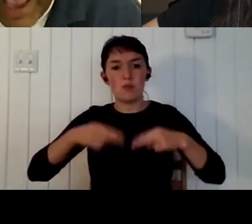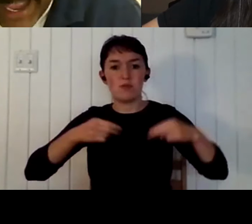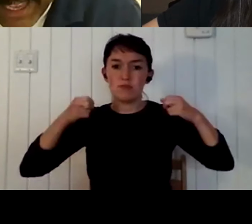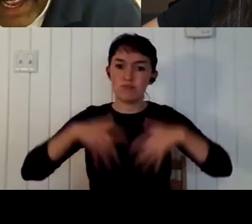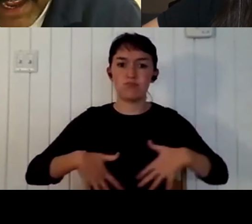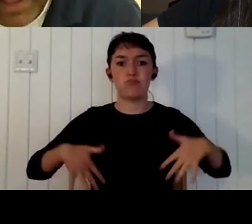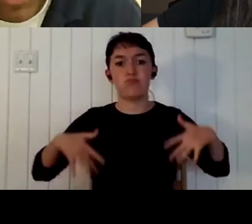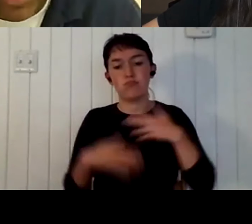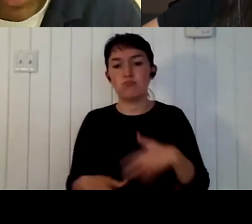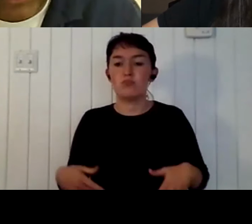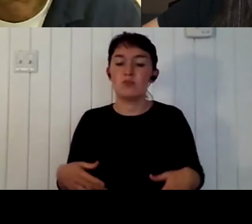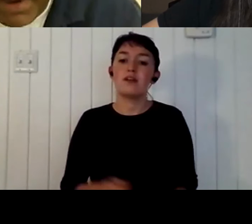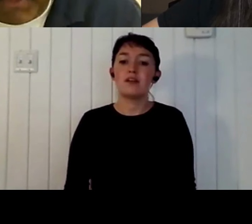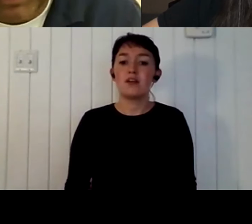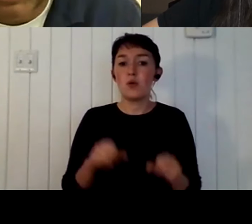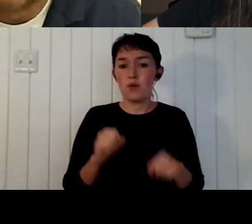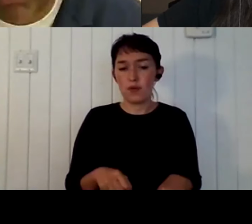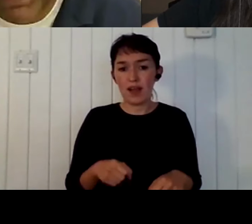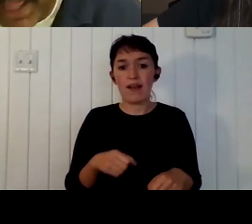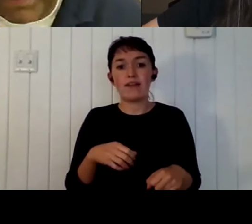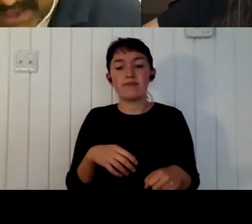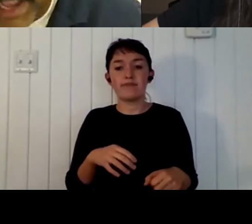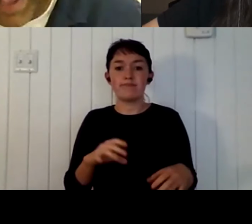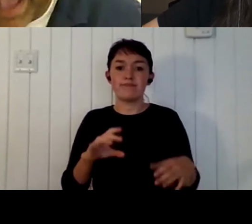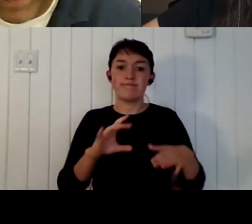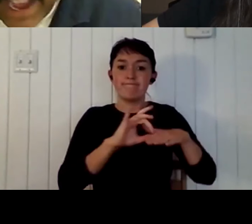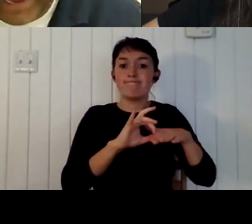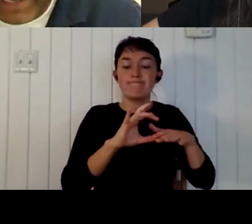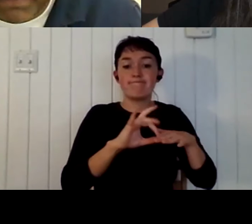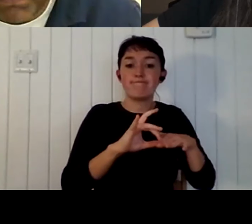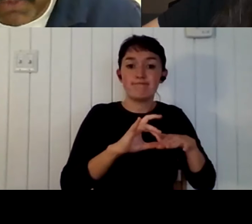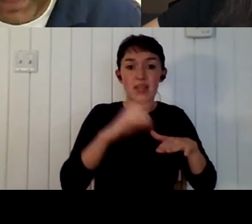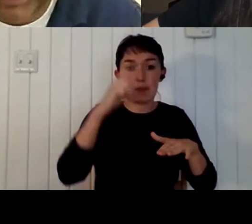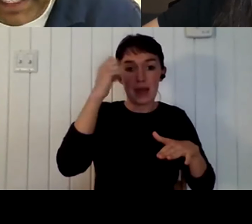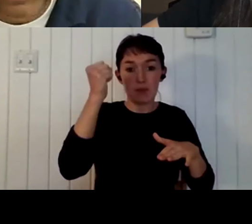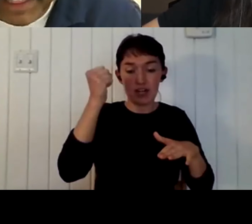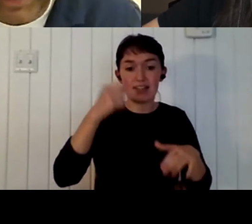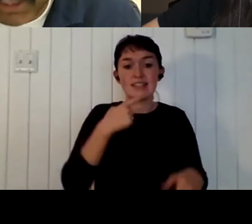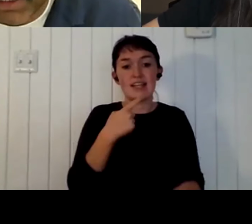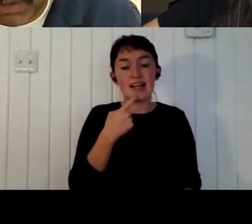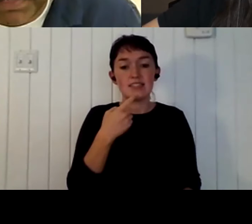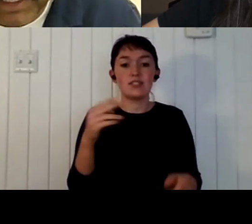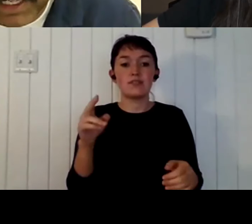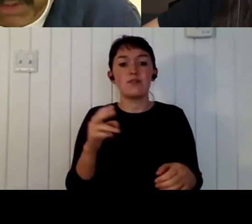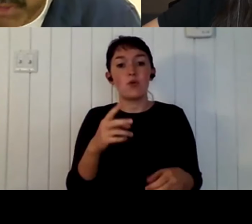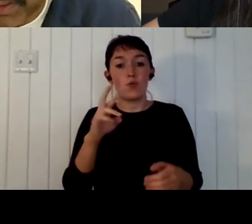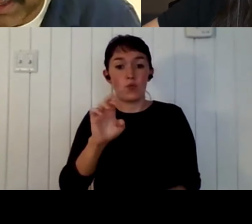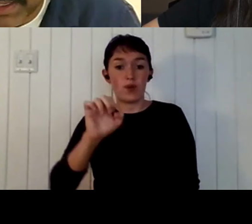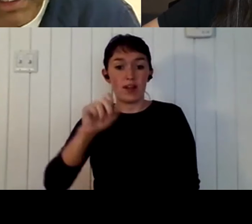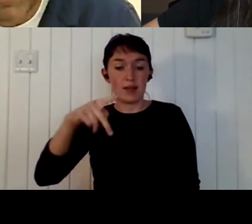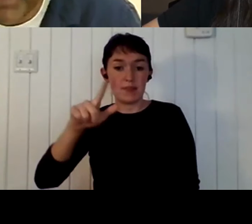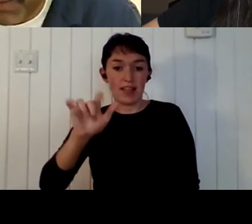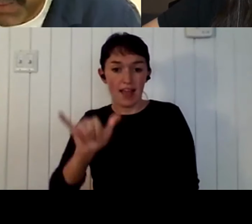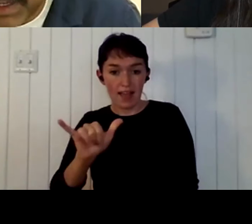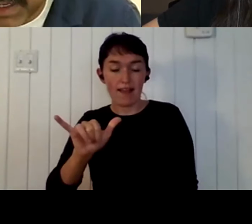be tagging the memory to say like, replay me at night, right? Like this is the things that you need to replay because these are important